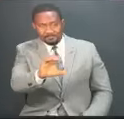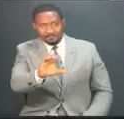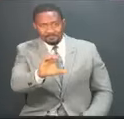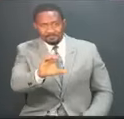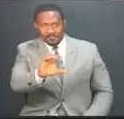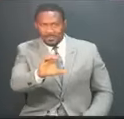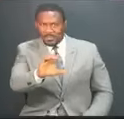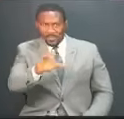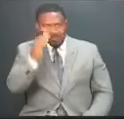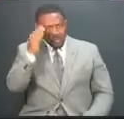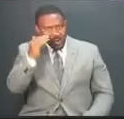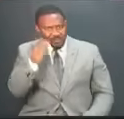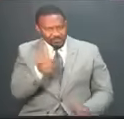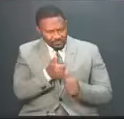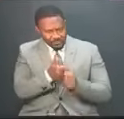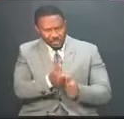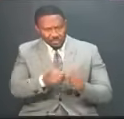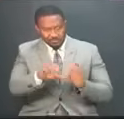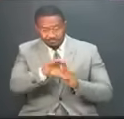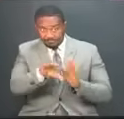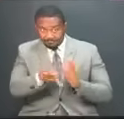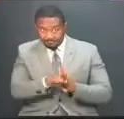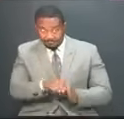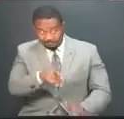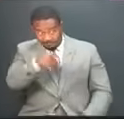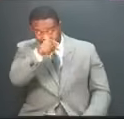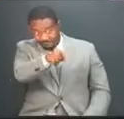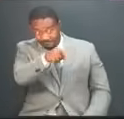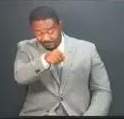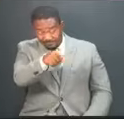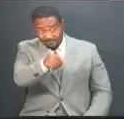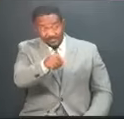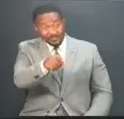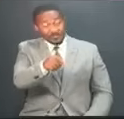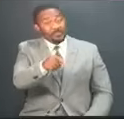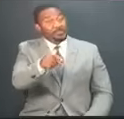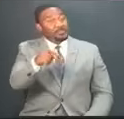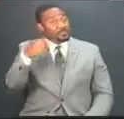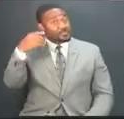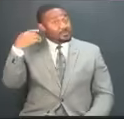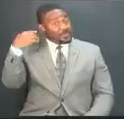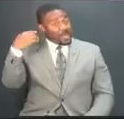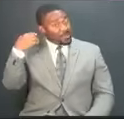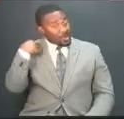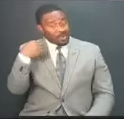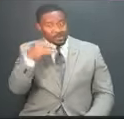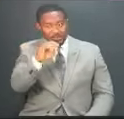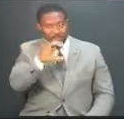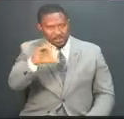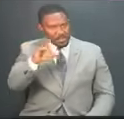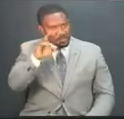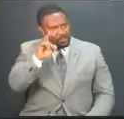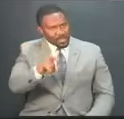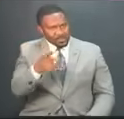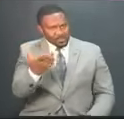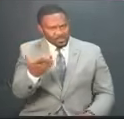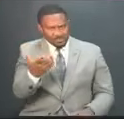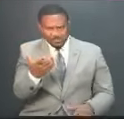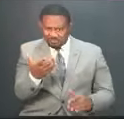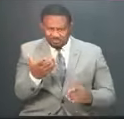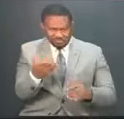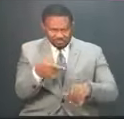Constitution, because the chairperson is also obliged under the Constitution to communicate within a